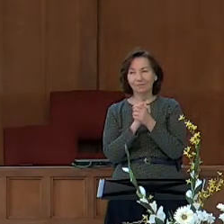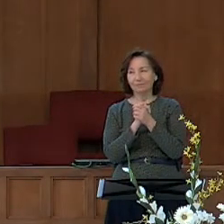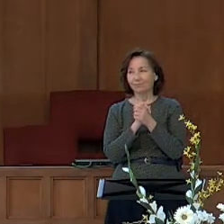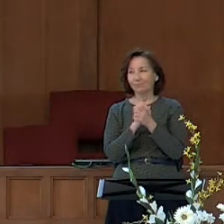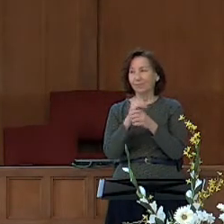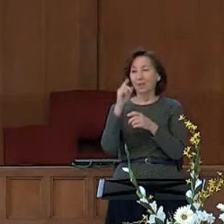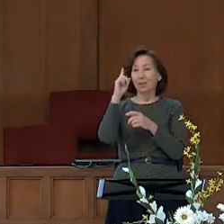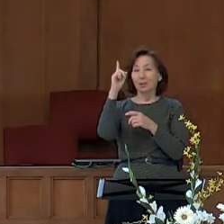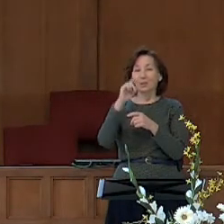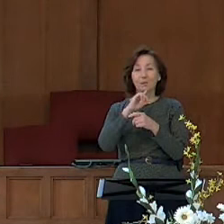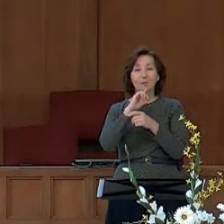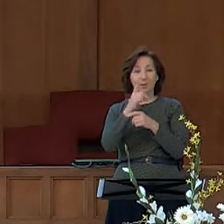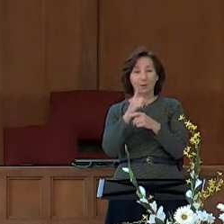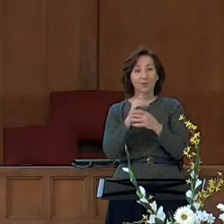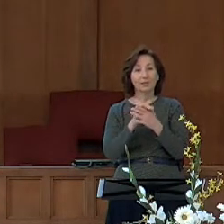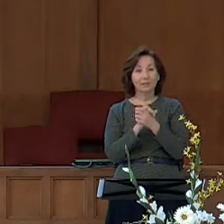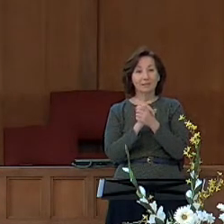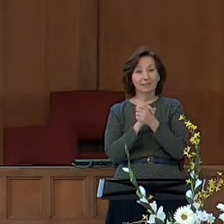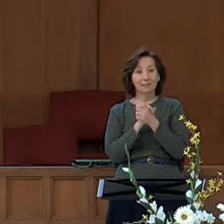You are